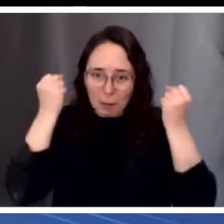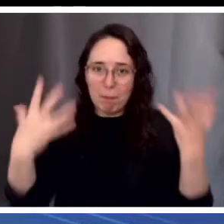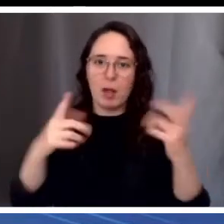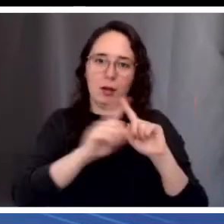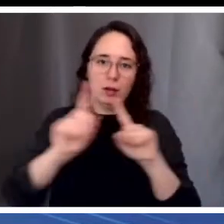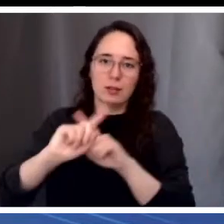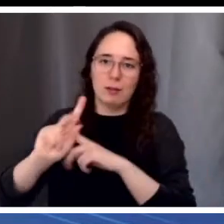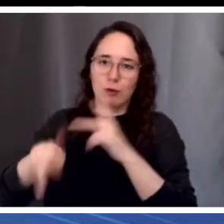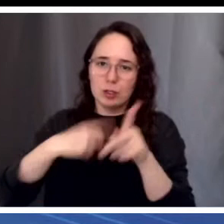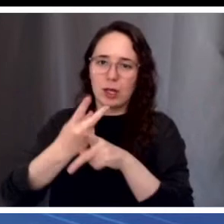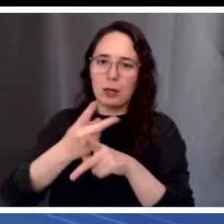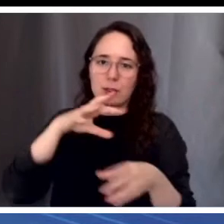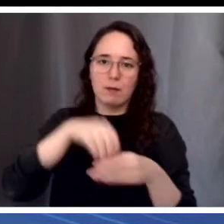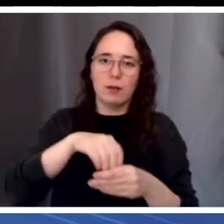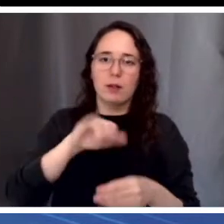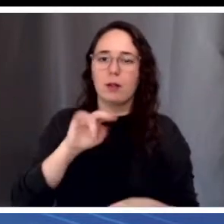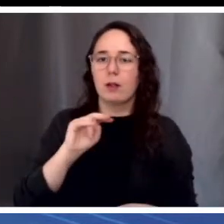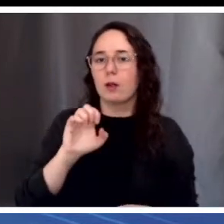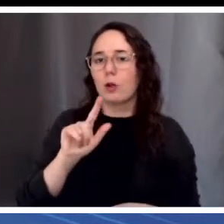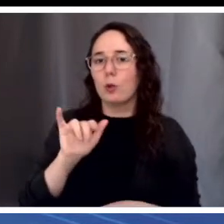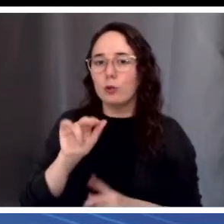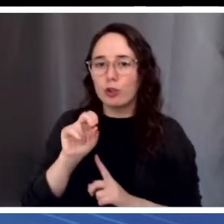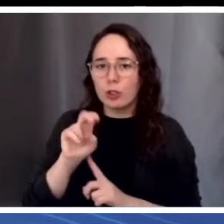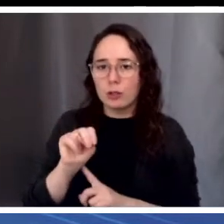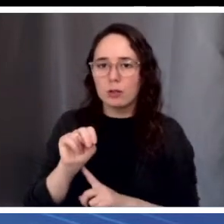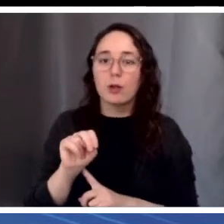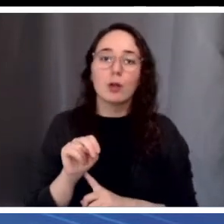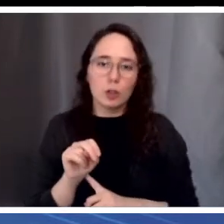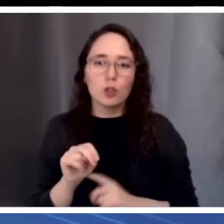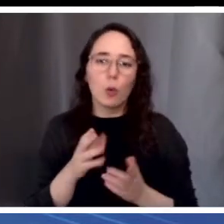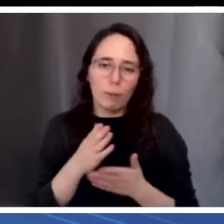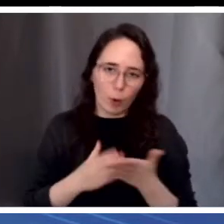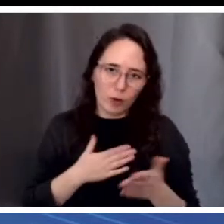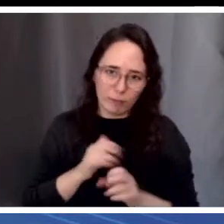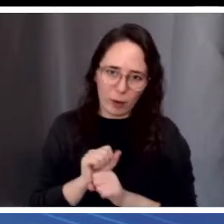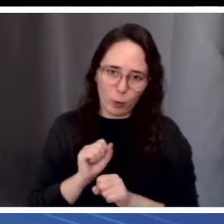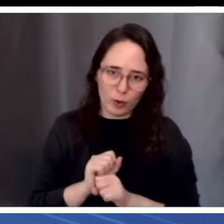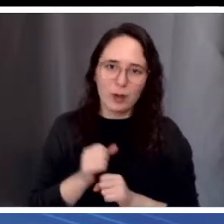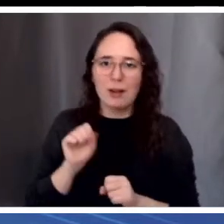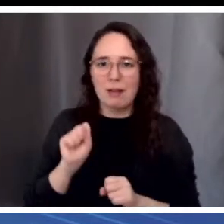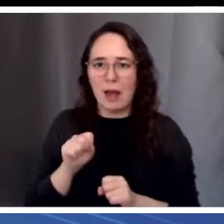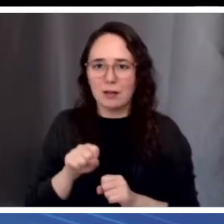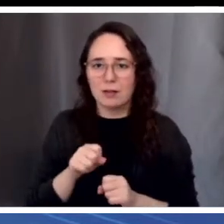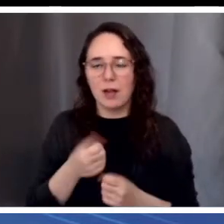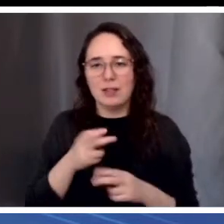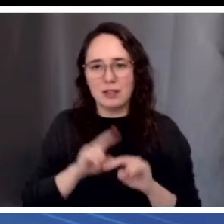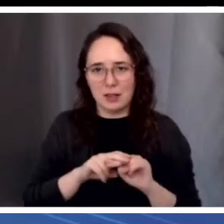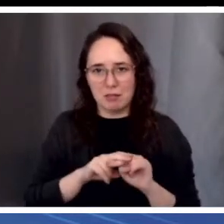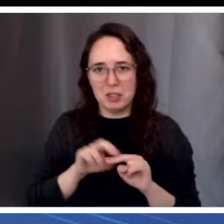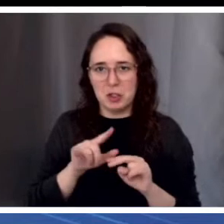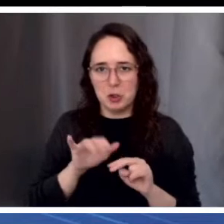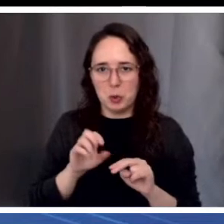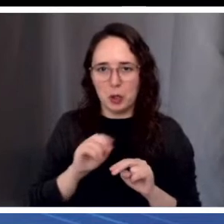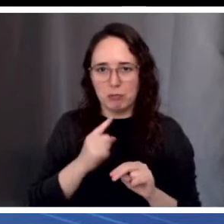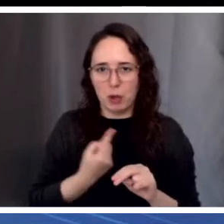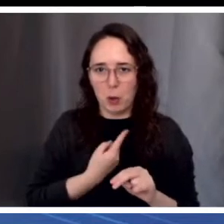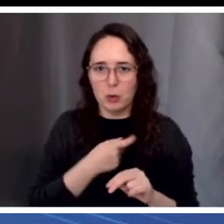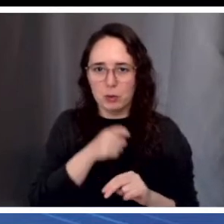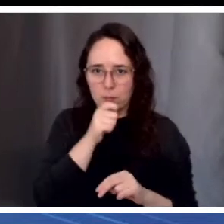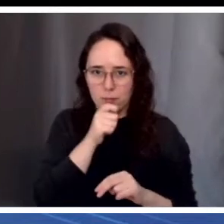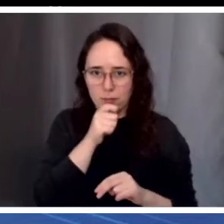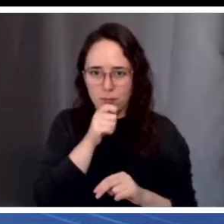part of doing this work is sitting behind a microphone, frankly, and, and being unseen.